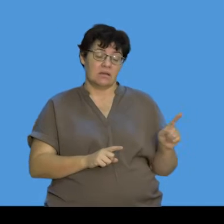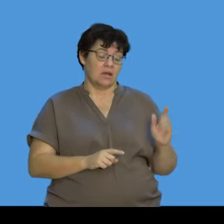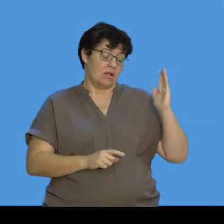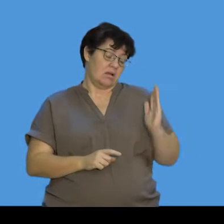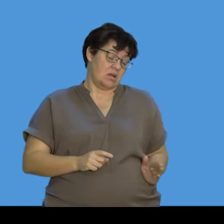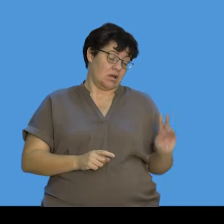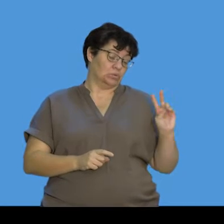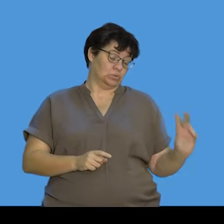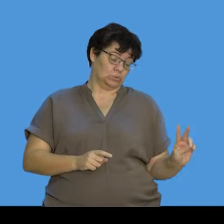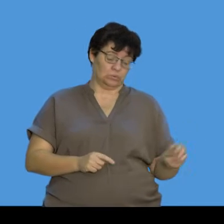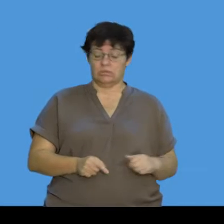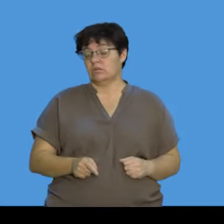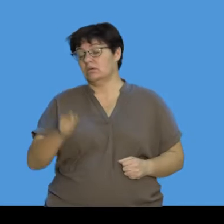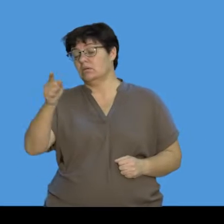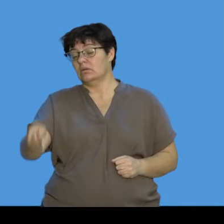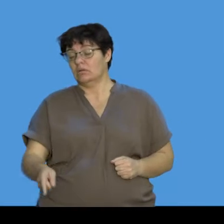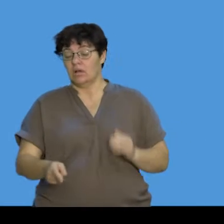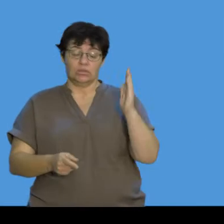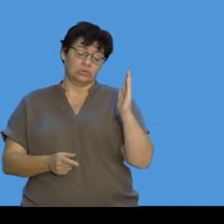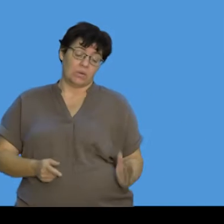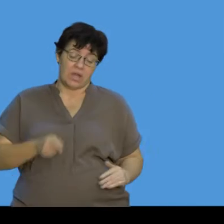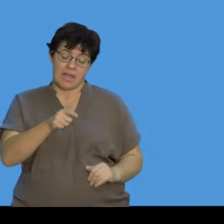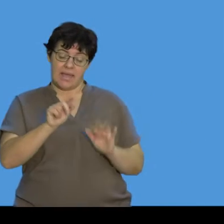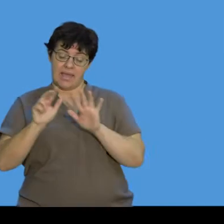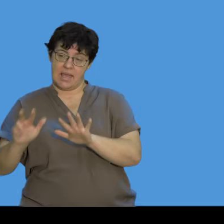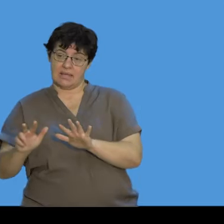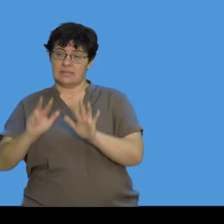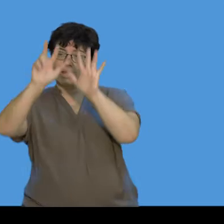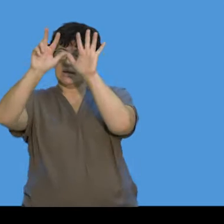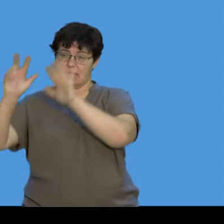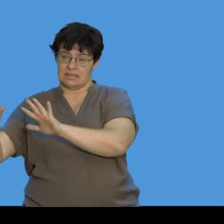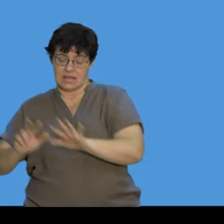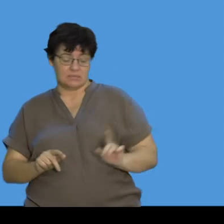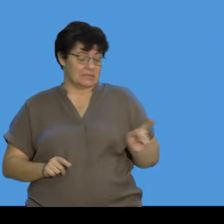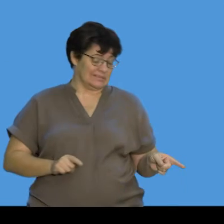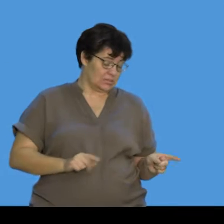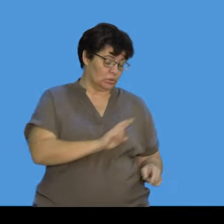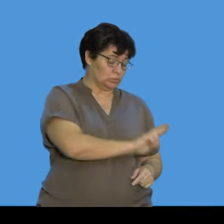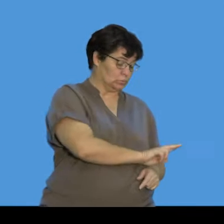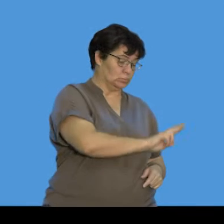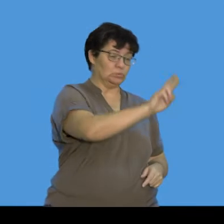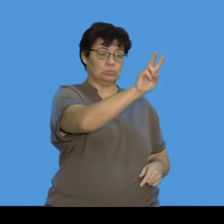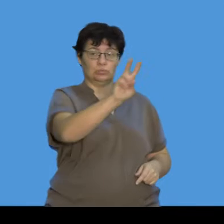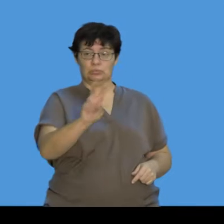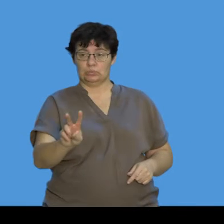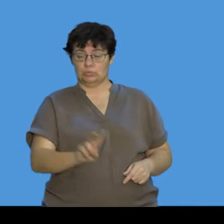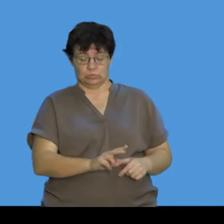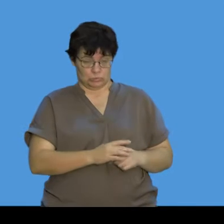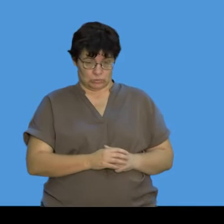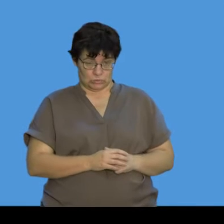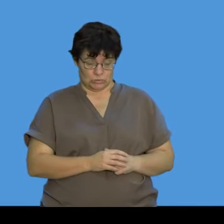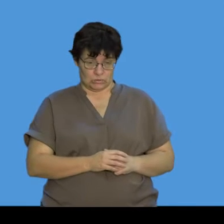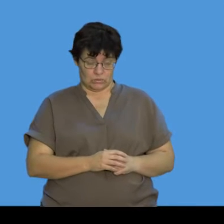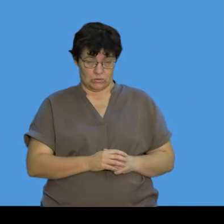is 2 and the length of this square is 8, 8, 8, 8. So it means that for me to